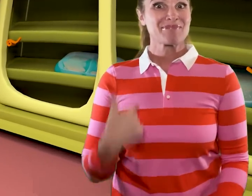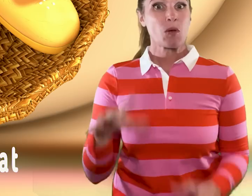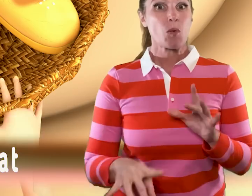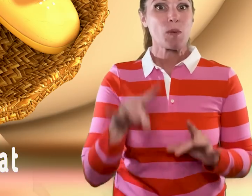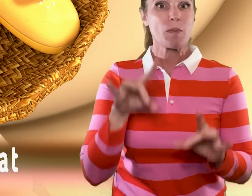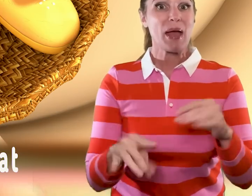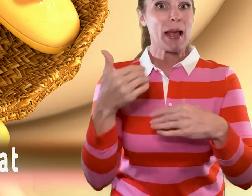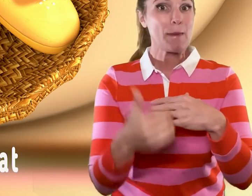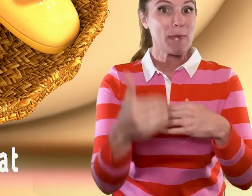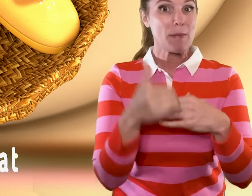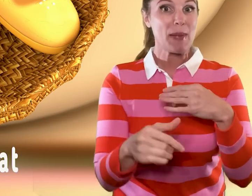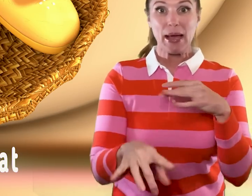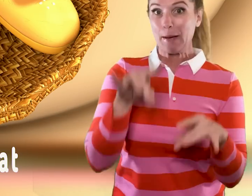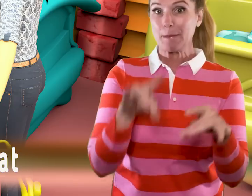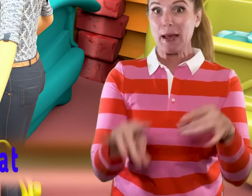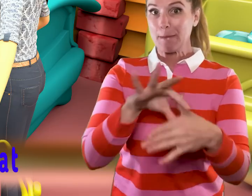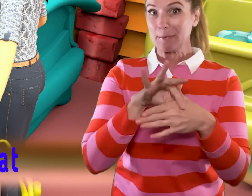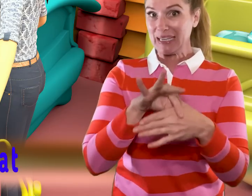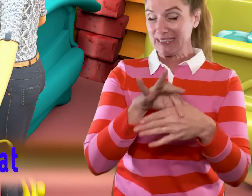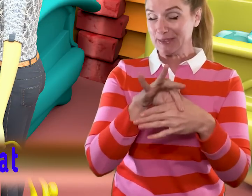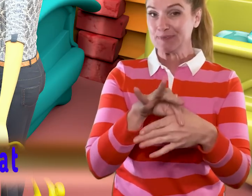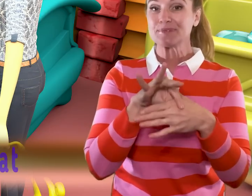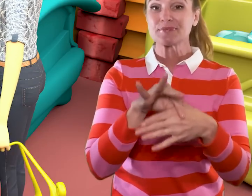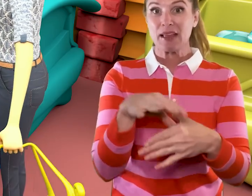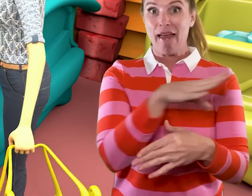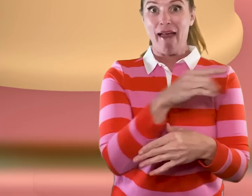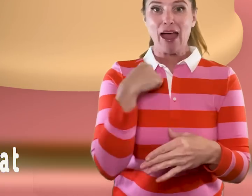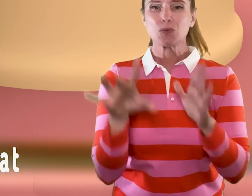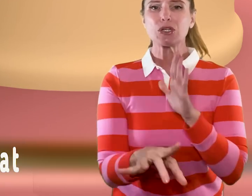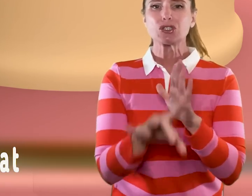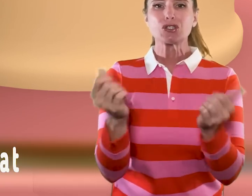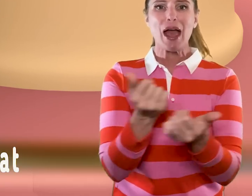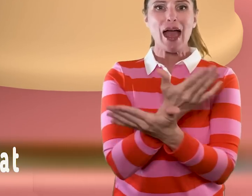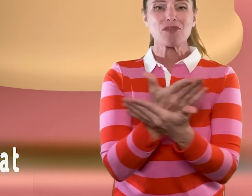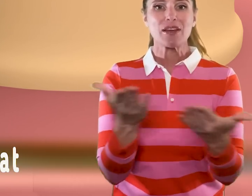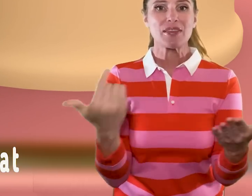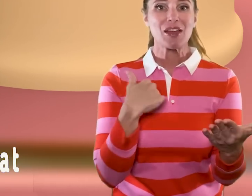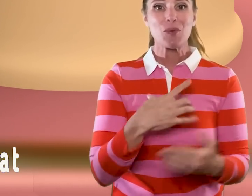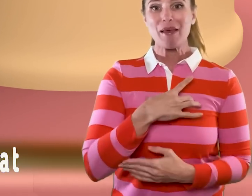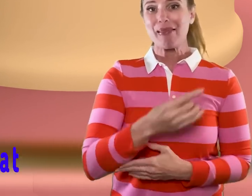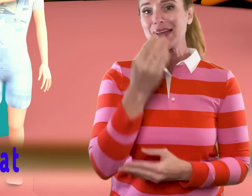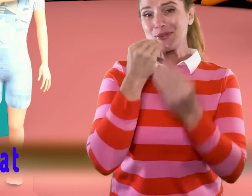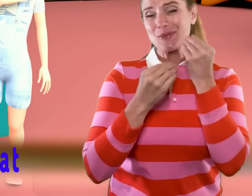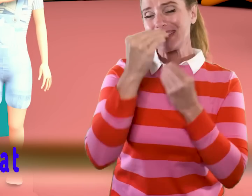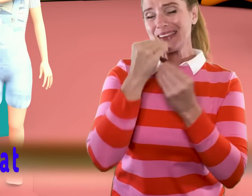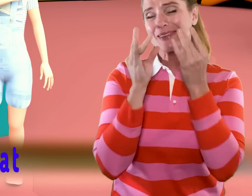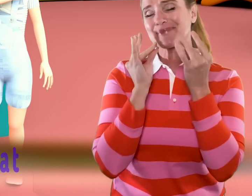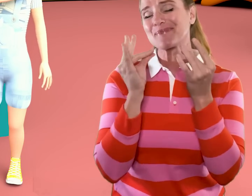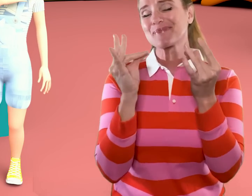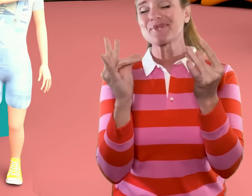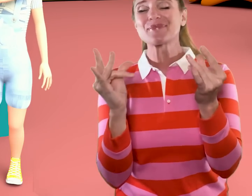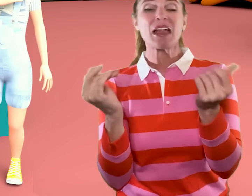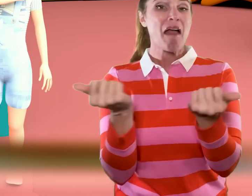please we pick our bread and we pick our meat and we choose everything we like